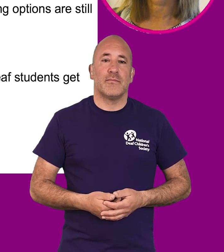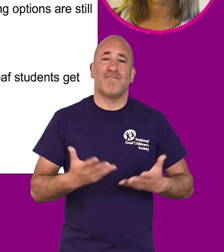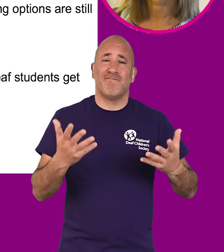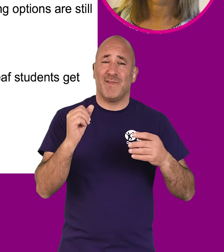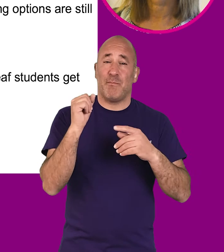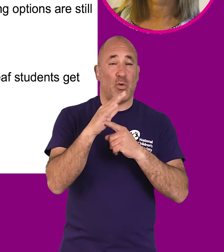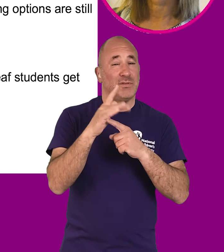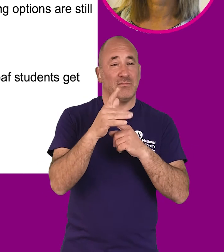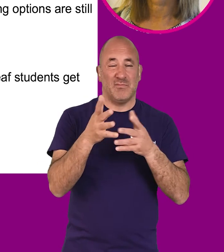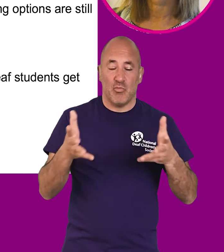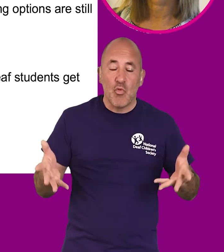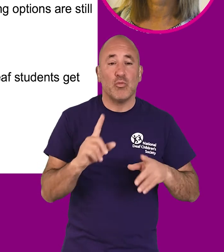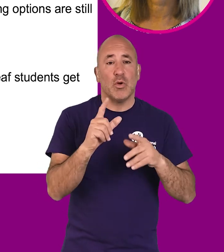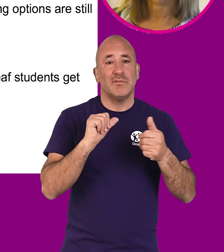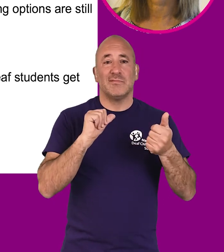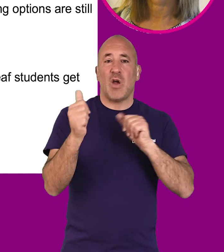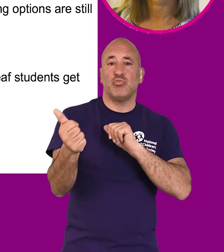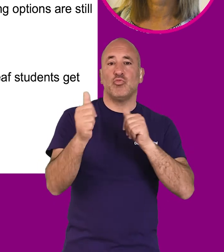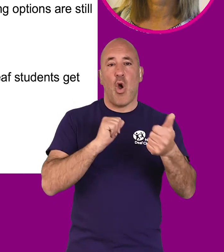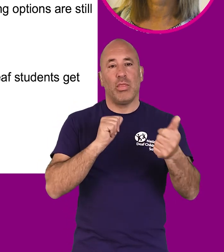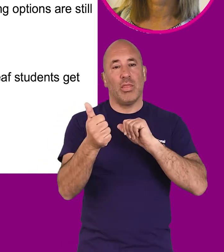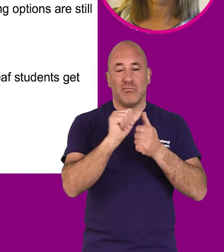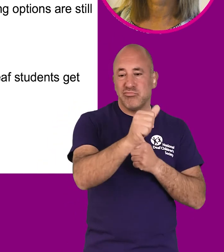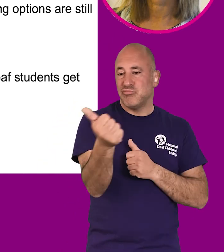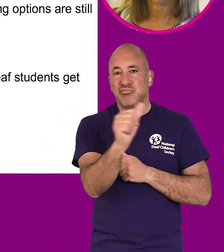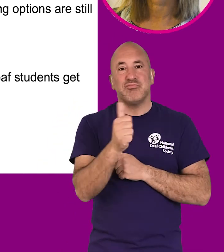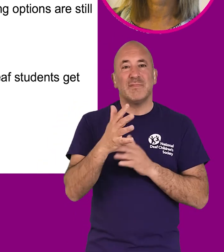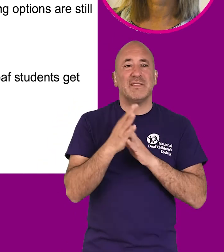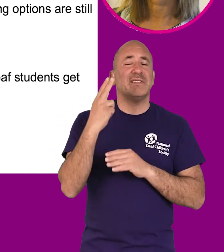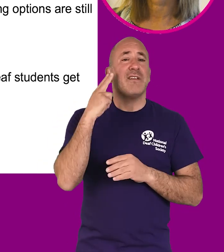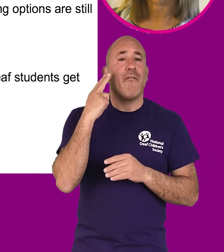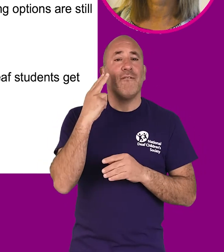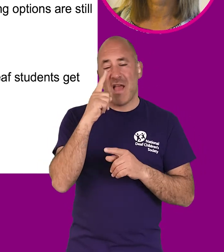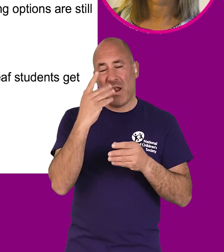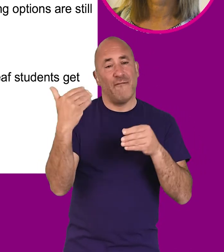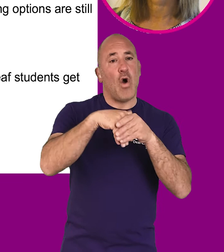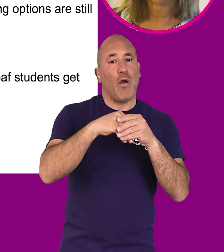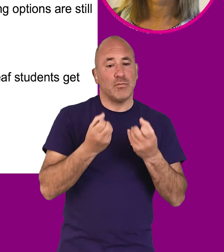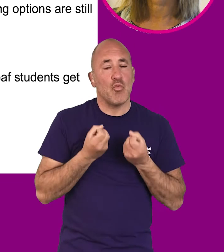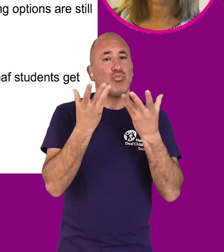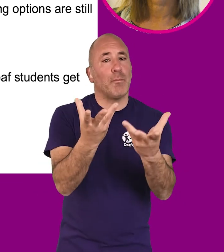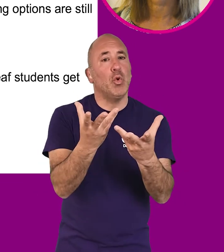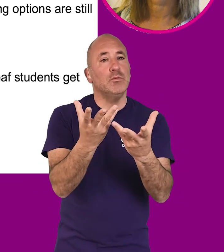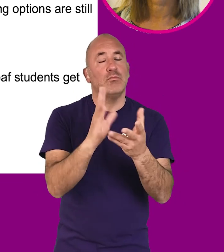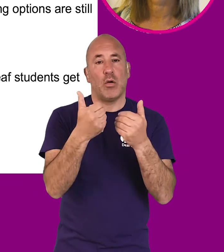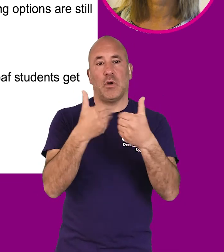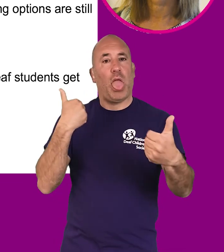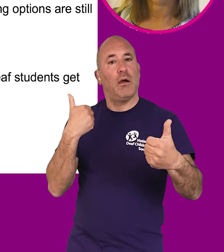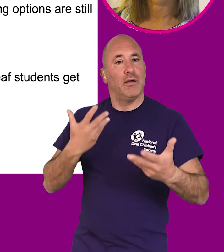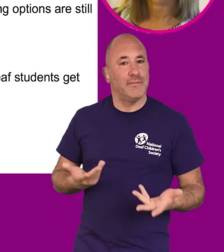And again, it's really important to encourage turn taking so that the deaf people don't get left out of